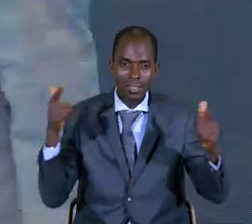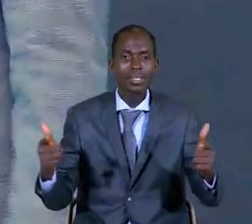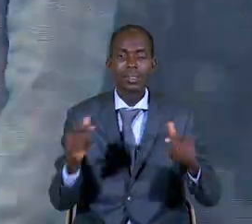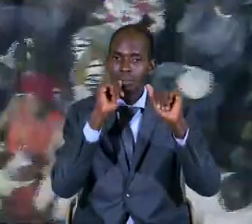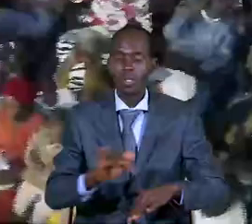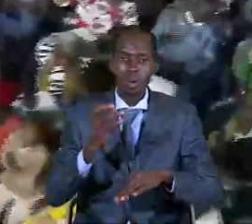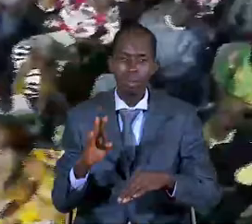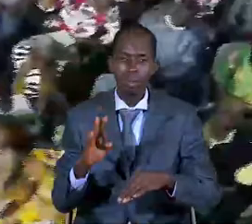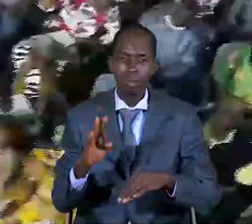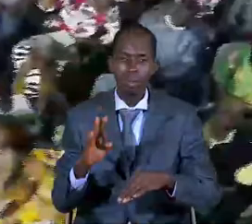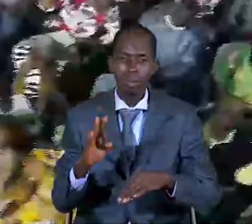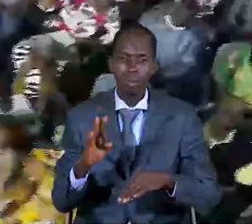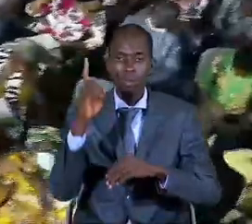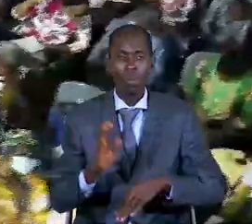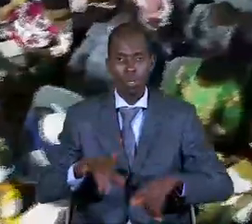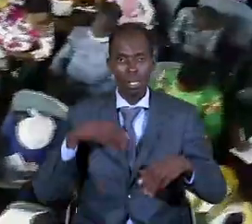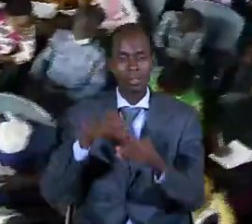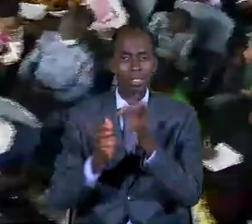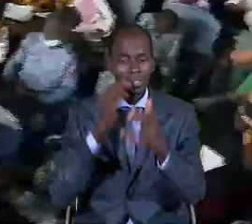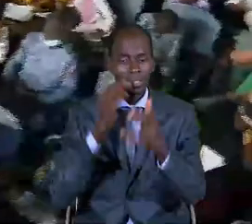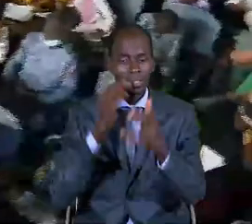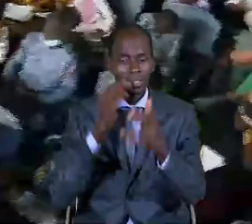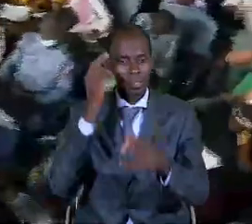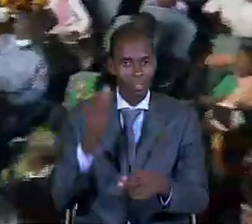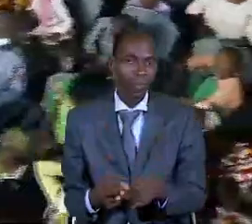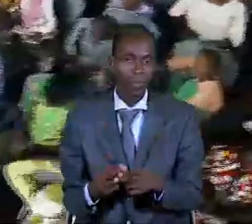in Jesus' name. Great